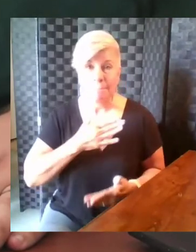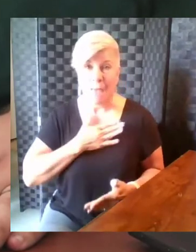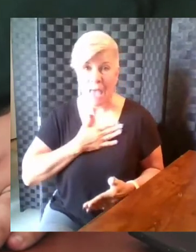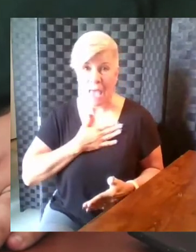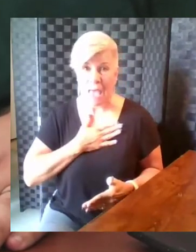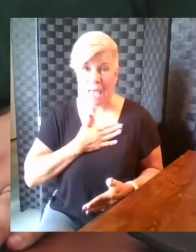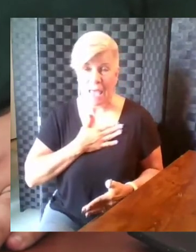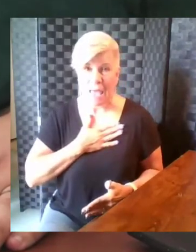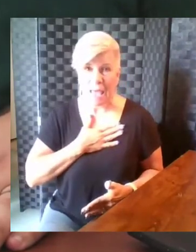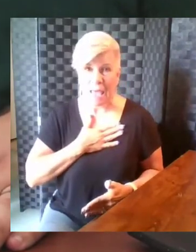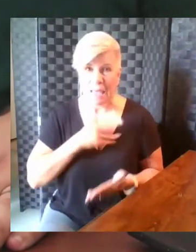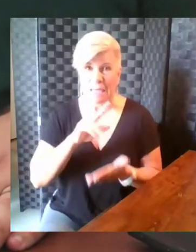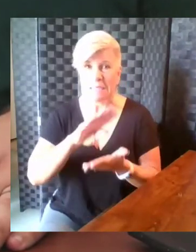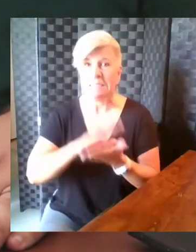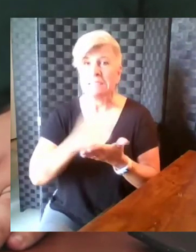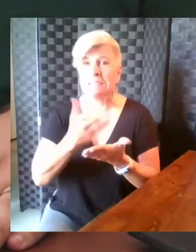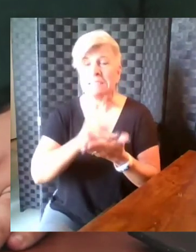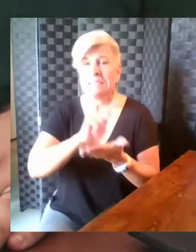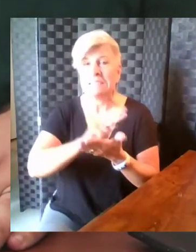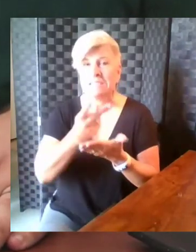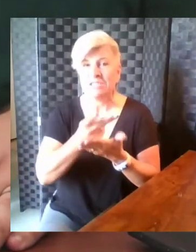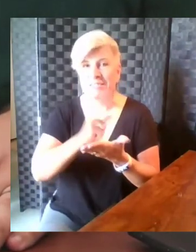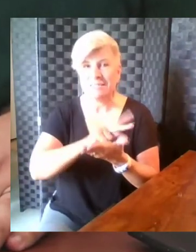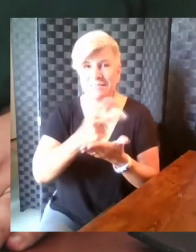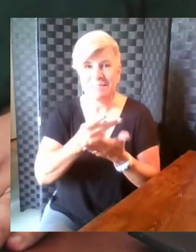my kitchen.